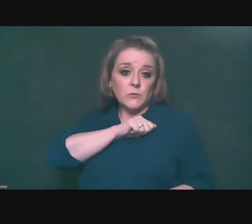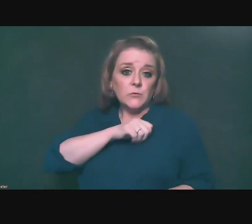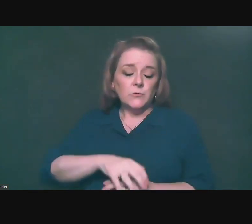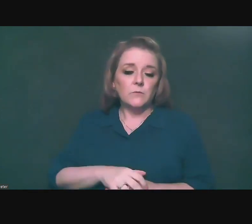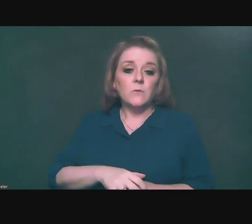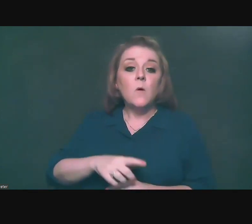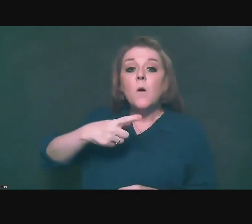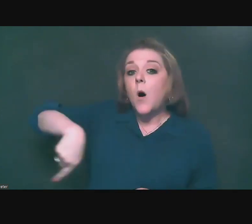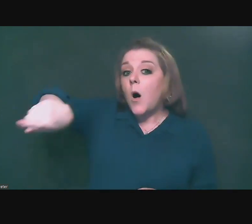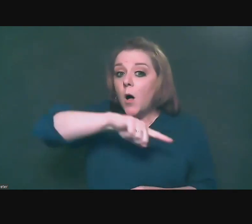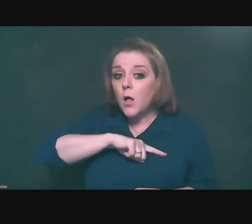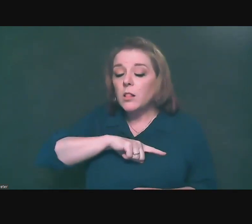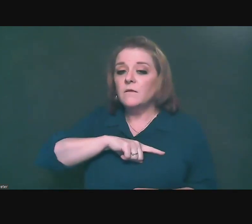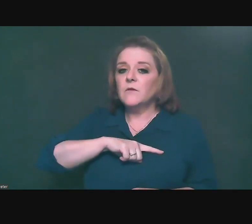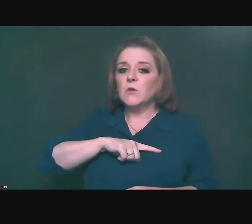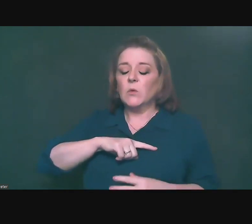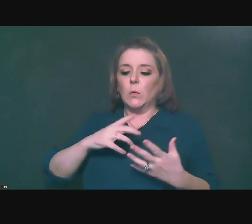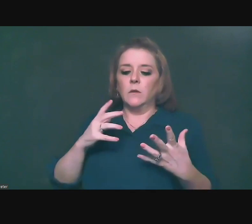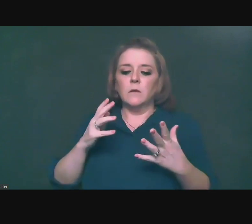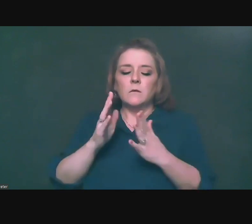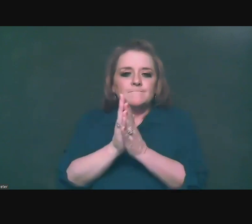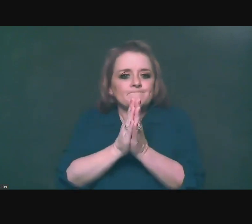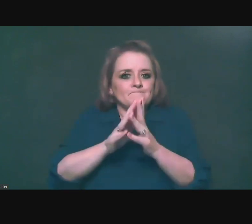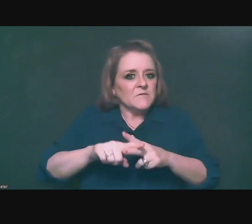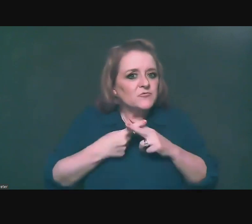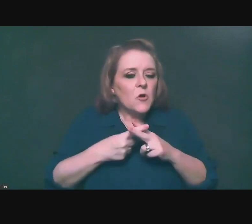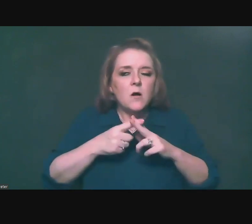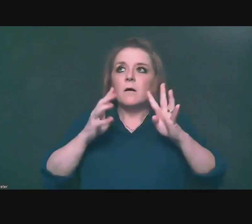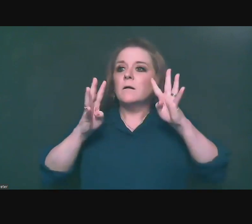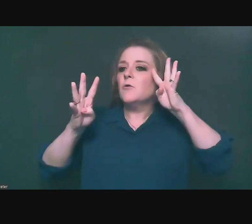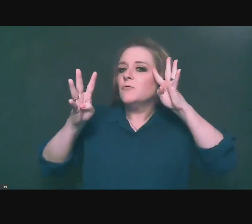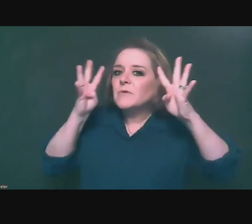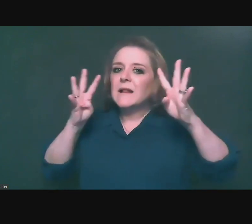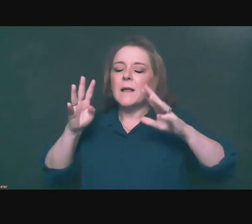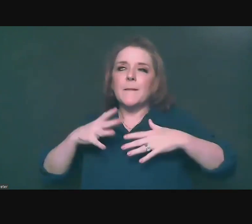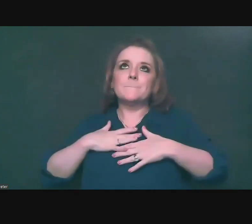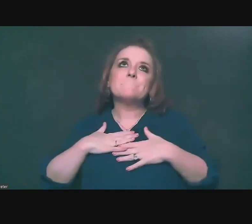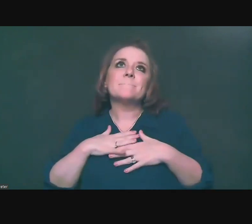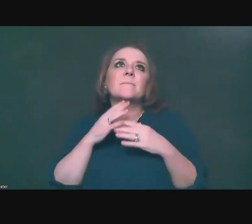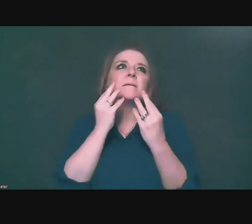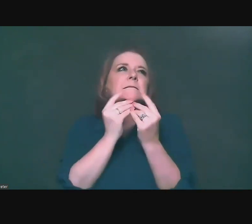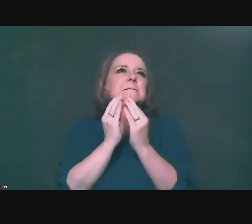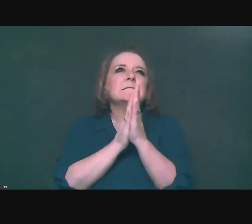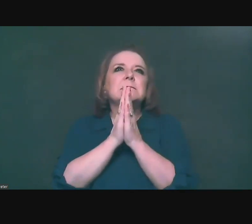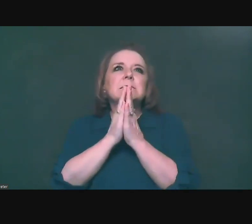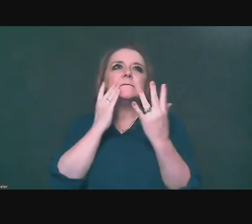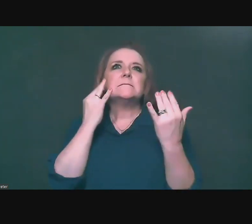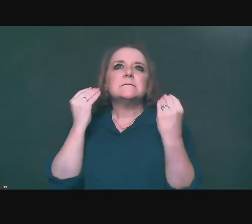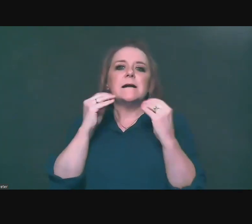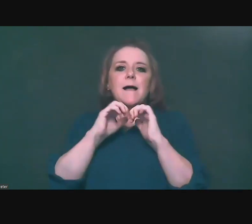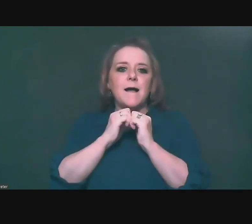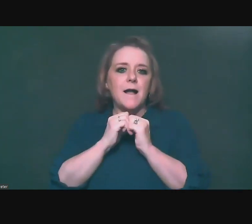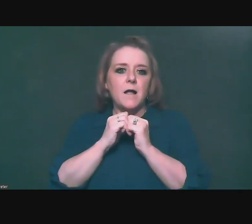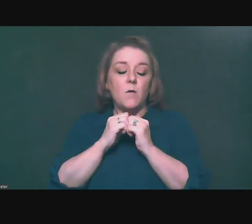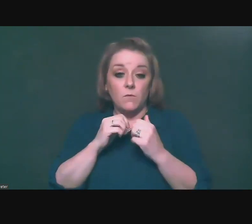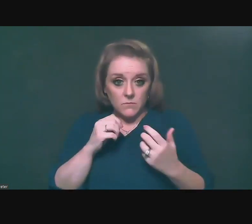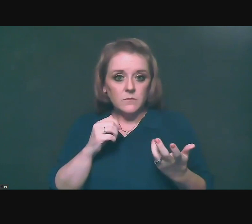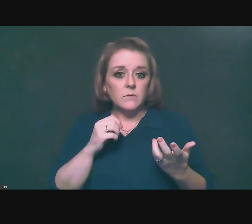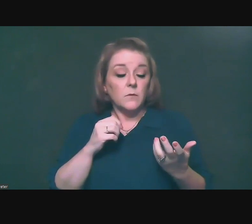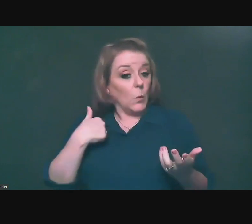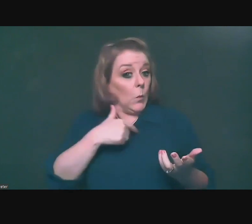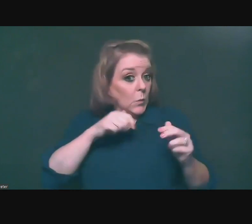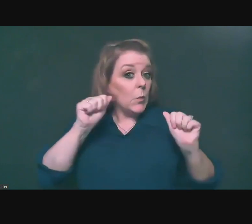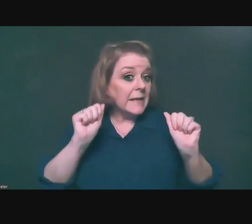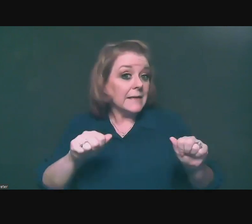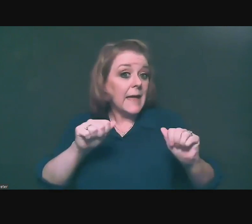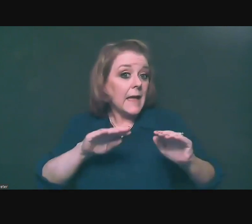turning loose that energy and ingenuity and those great ideas. We can reopen, and